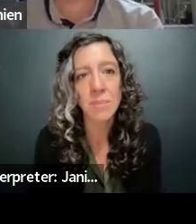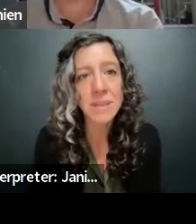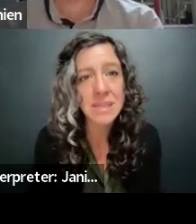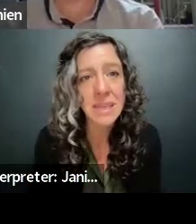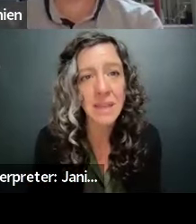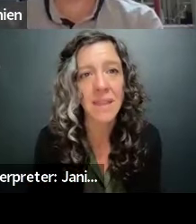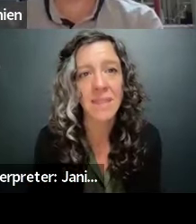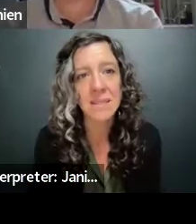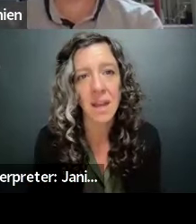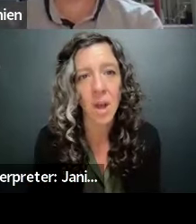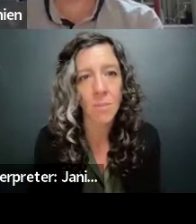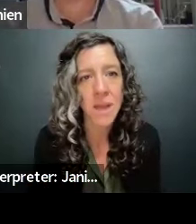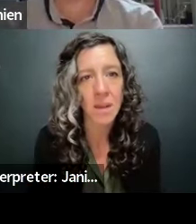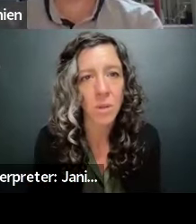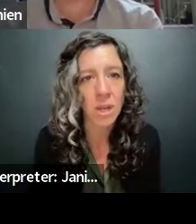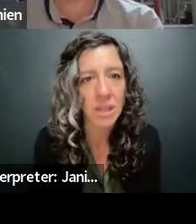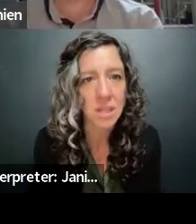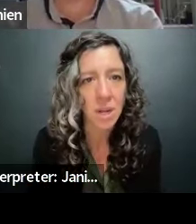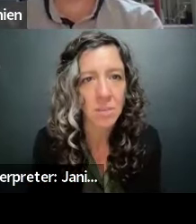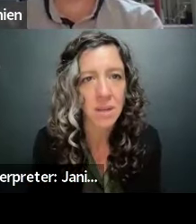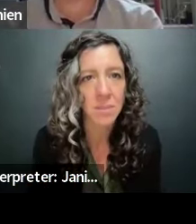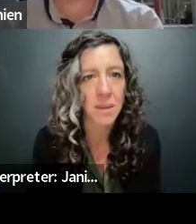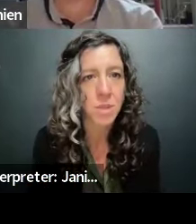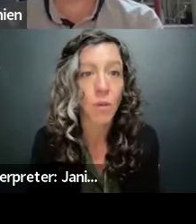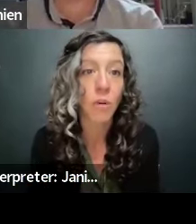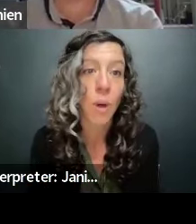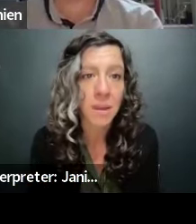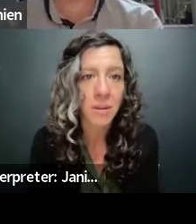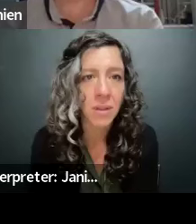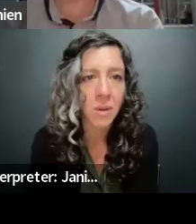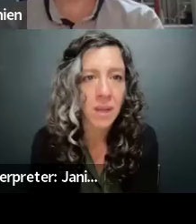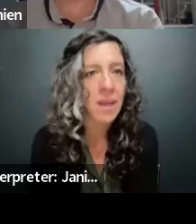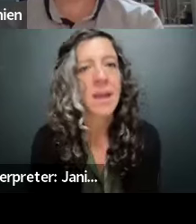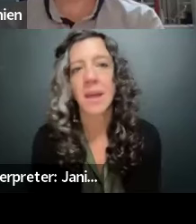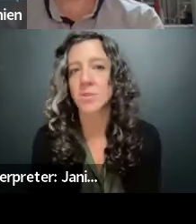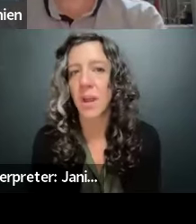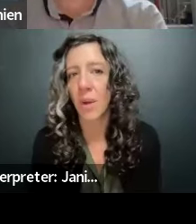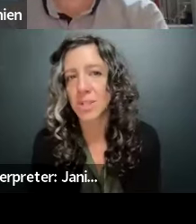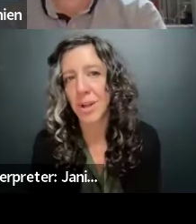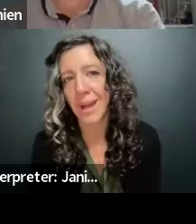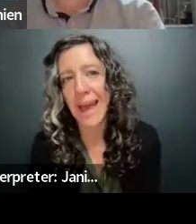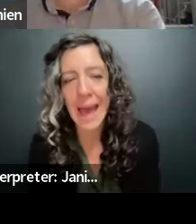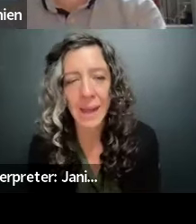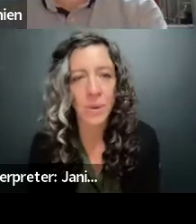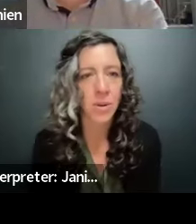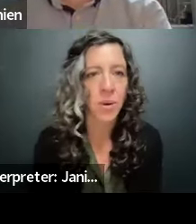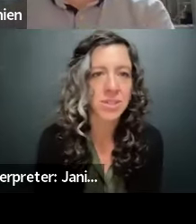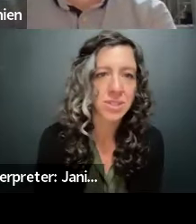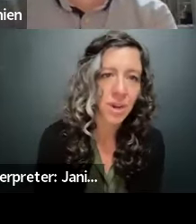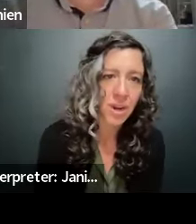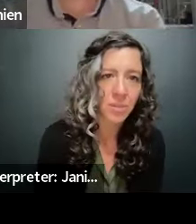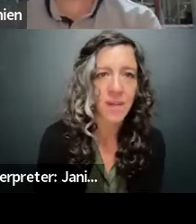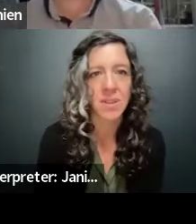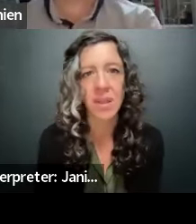sometimes we're really busy and then things kind of calm down and we'll look at the document and it becomes overwhelming really quick because we're not quite sure how to add. We don't know